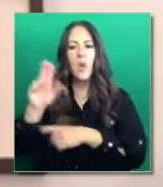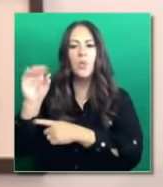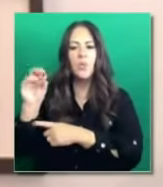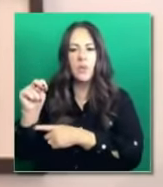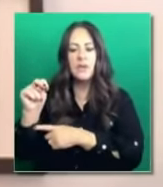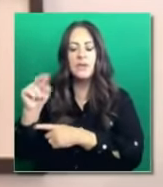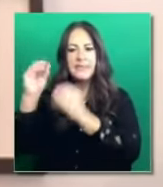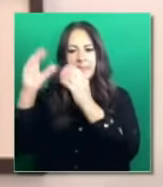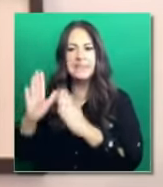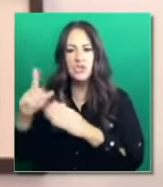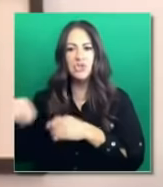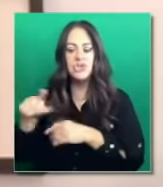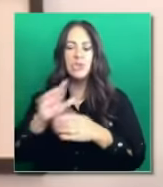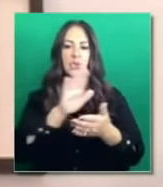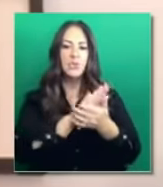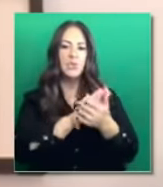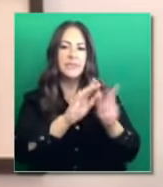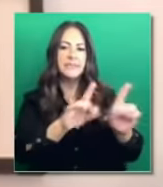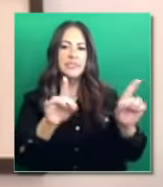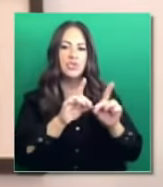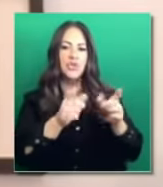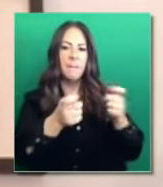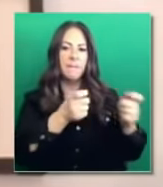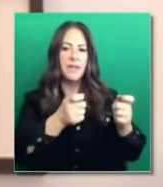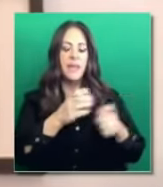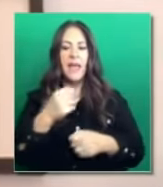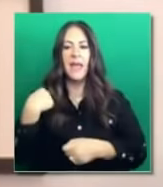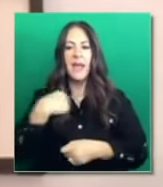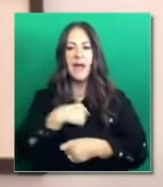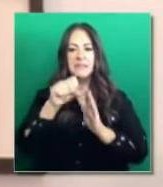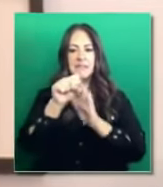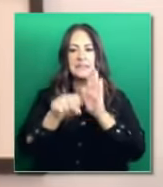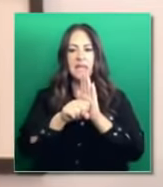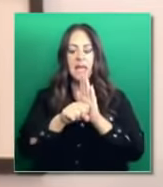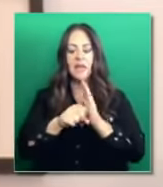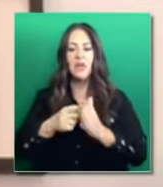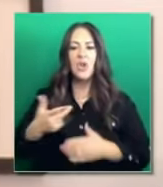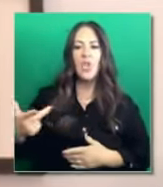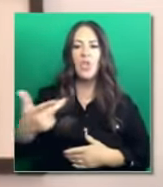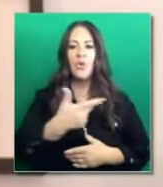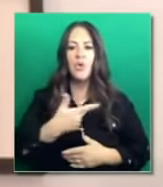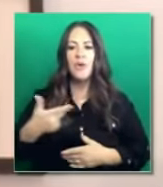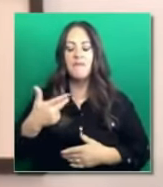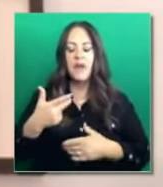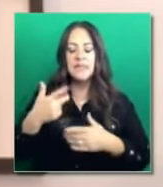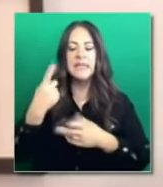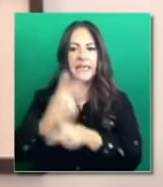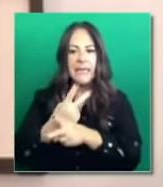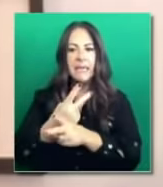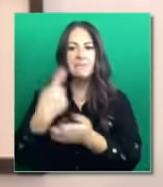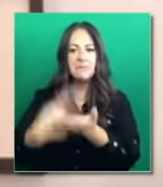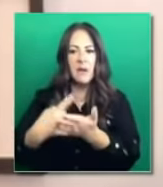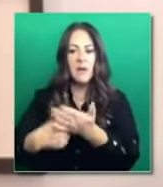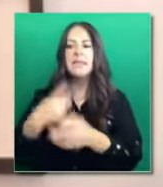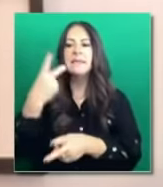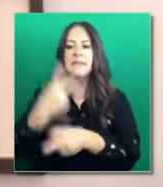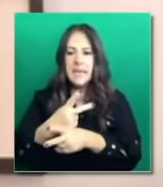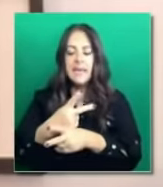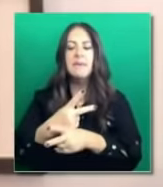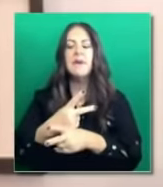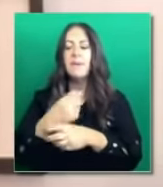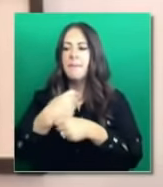district management and state government leaders together to keep talking about the details about how to ensure that everyone is doing